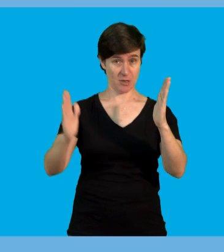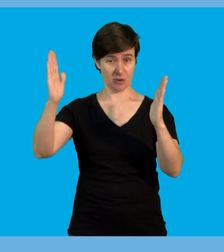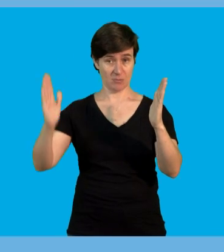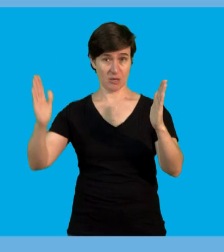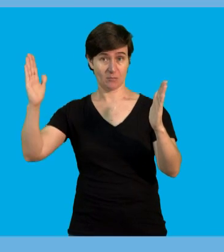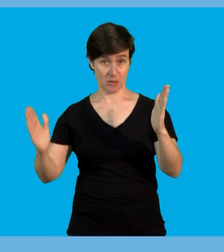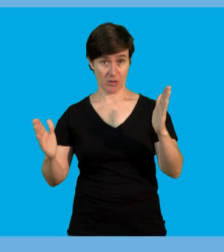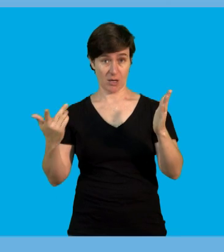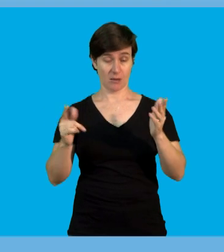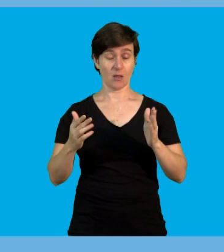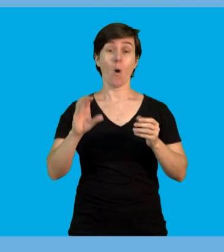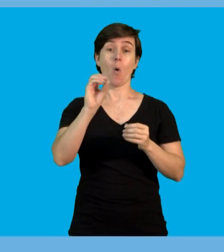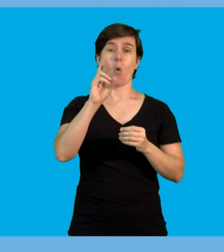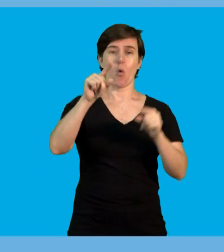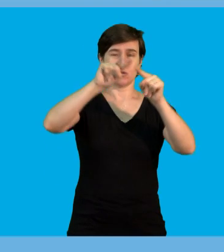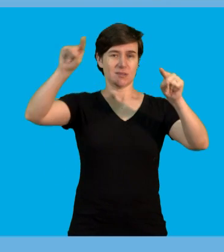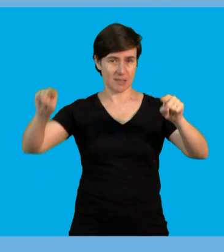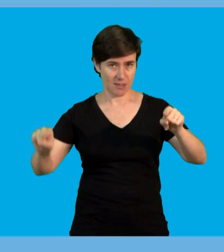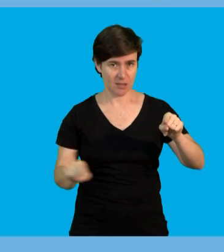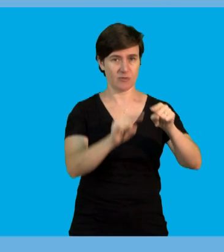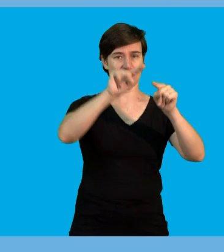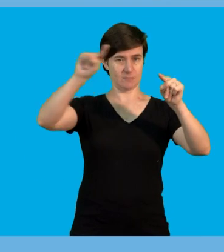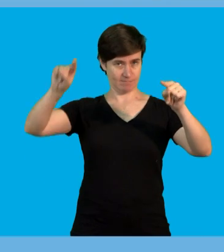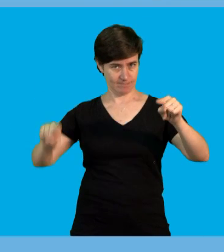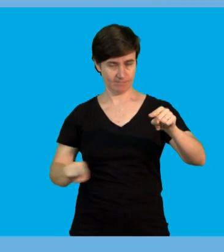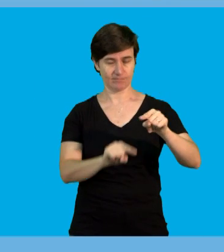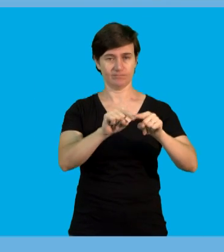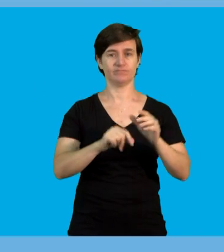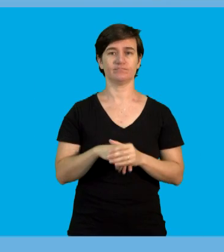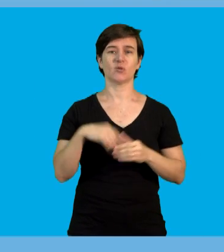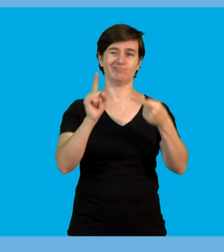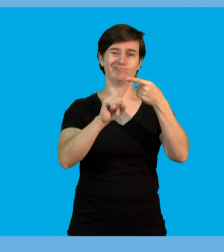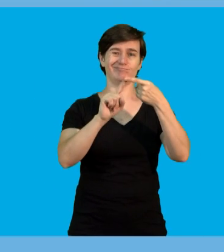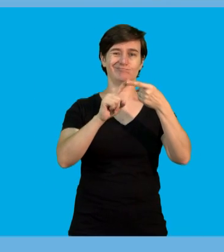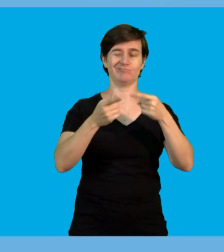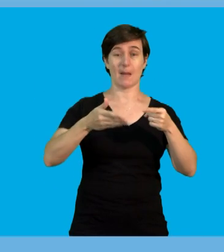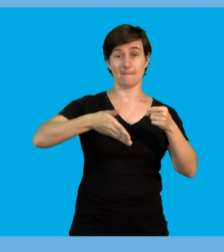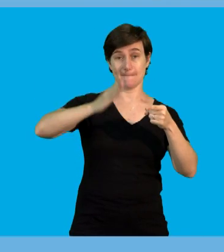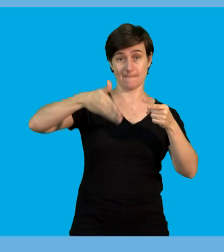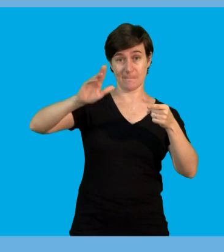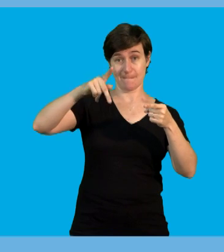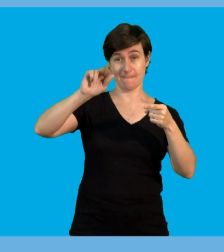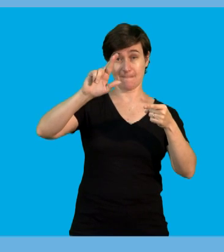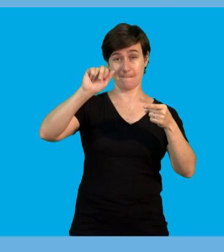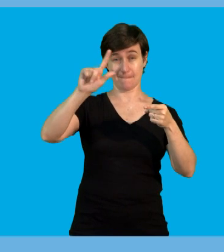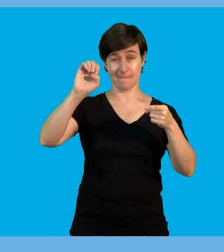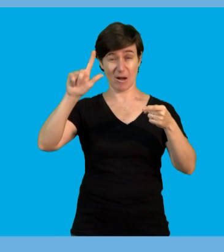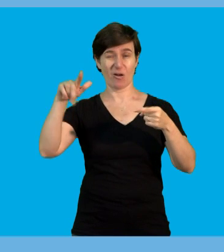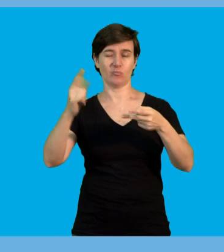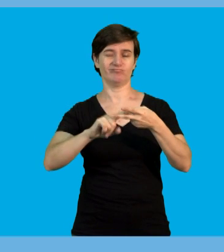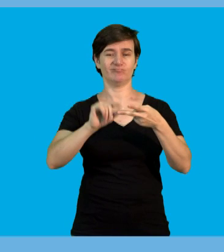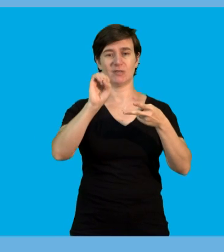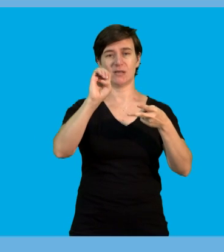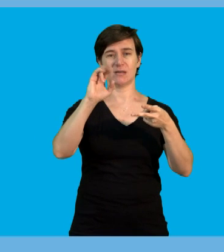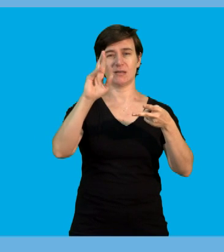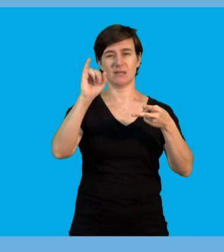also be connected in series. So by the different ways, we're talking about a connection either in parallel or a connection in series. So when